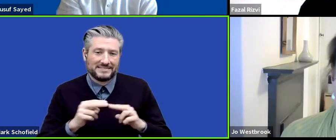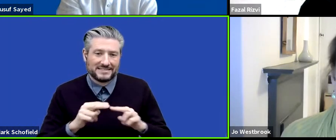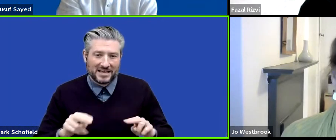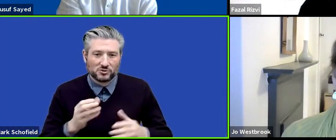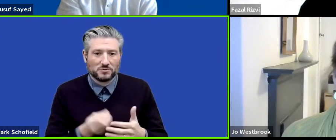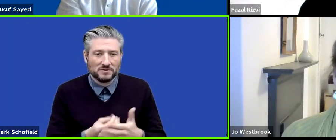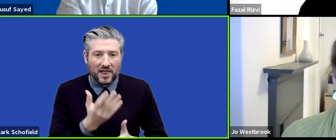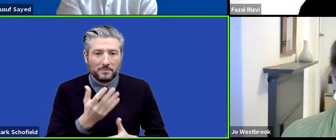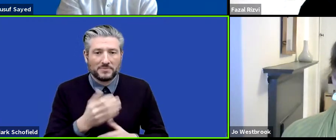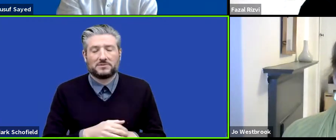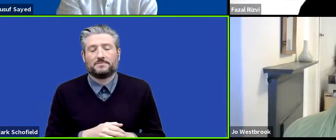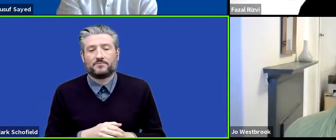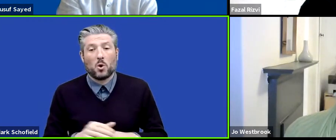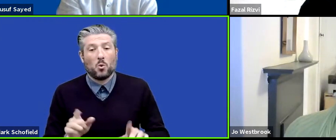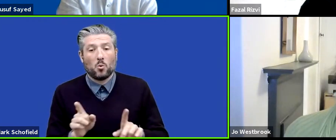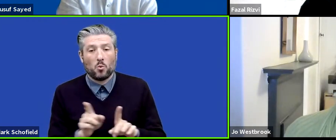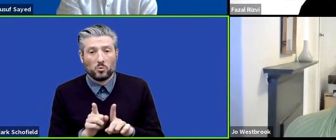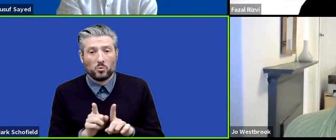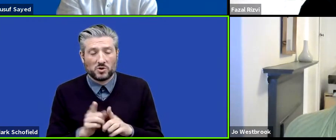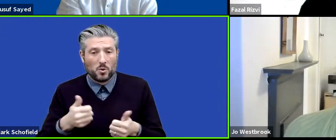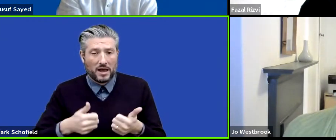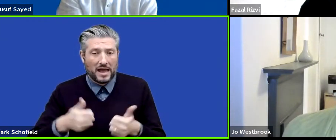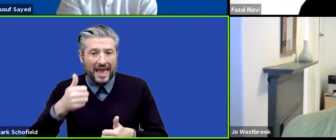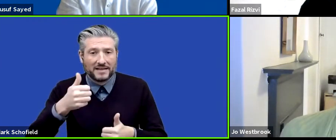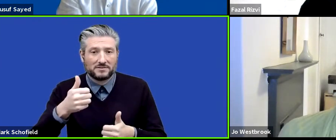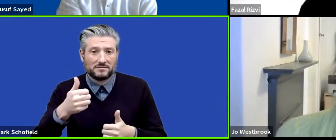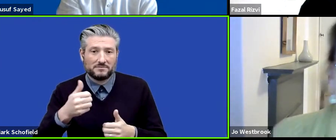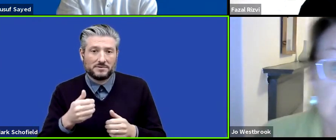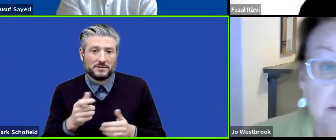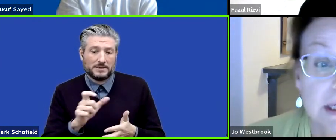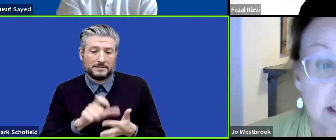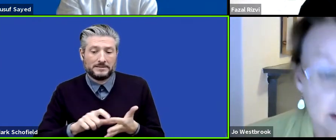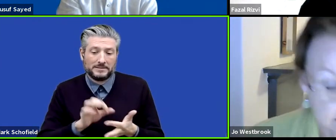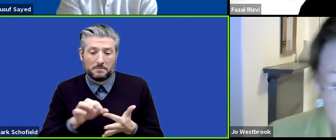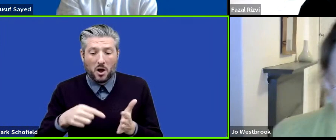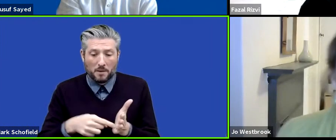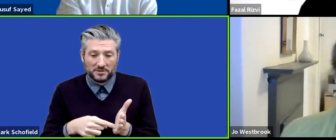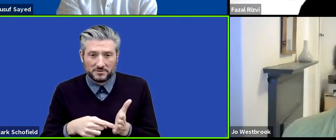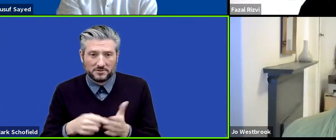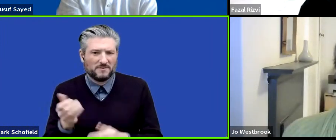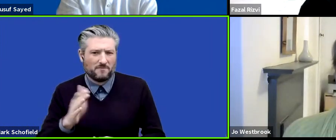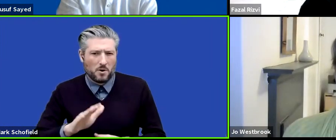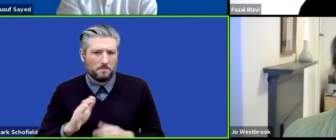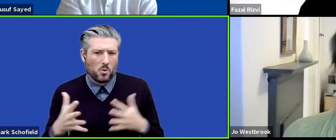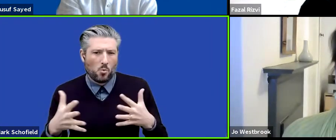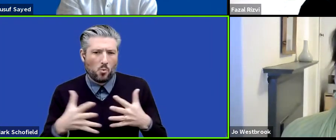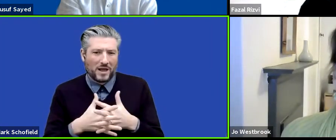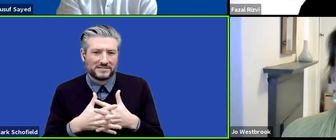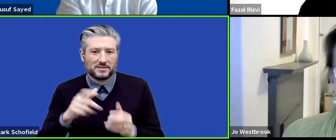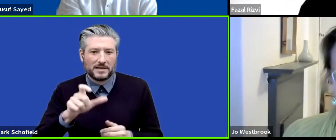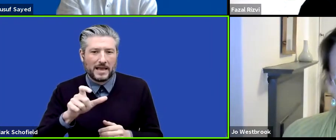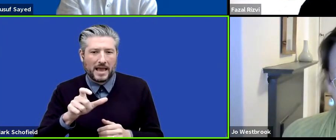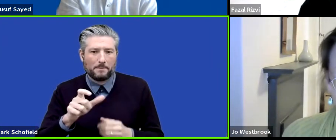of Comparative Education at the University of the Western Cape in South Africa.